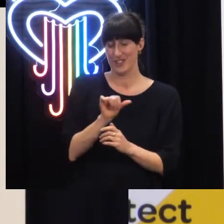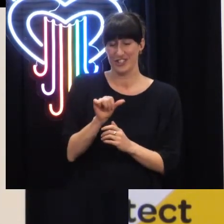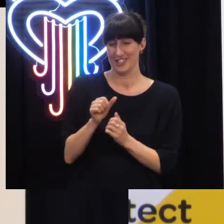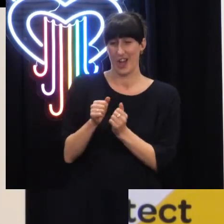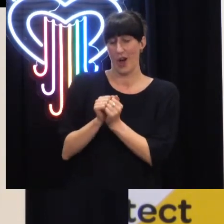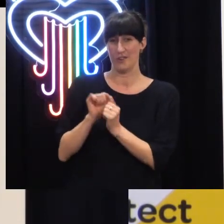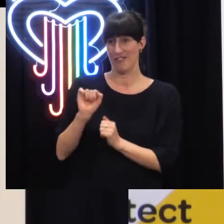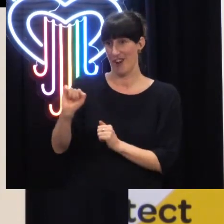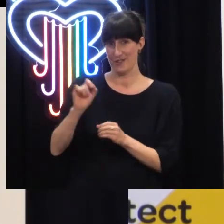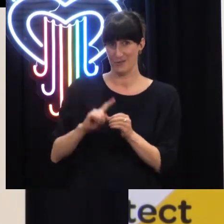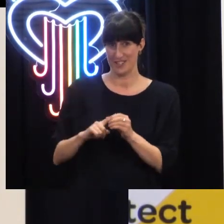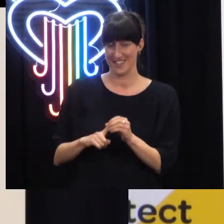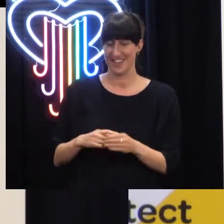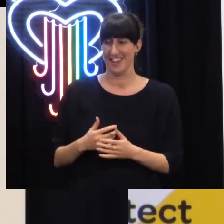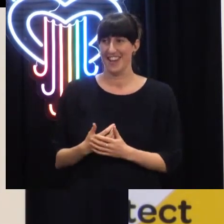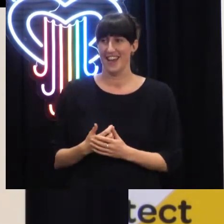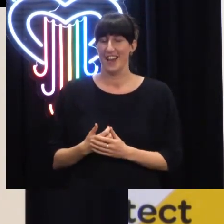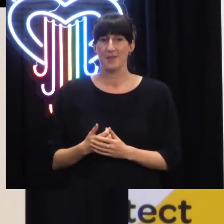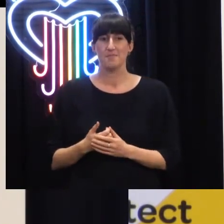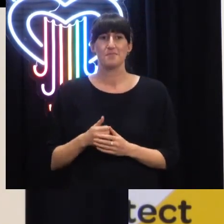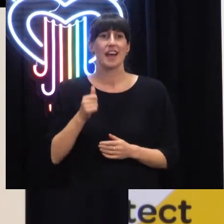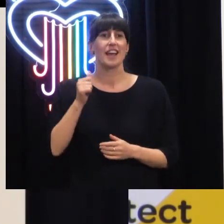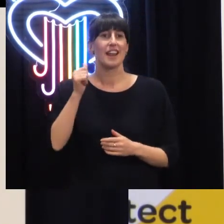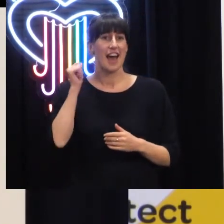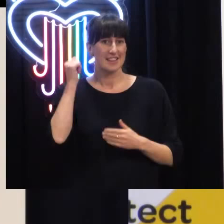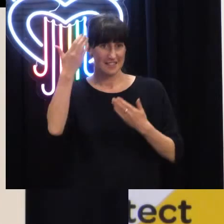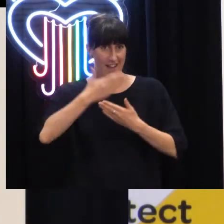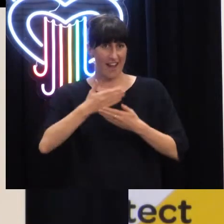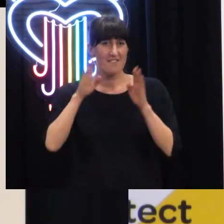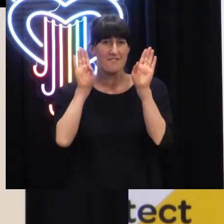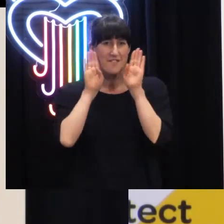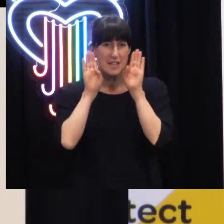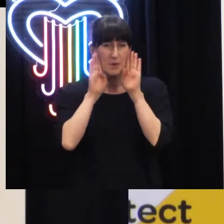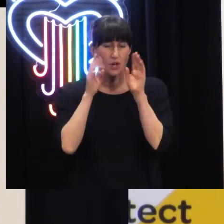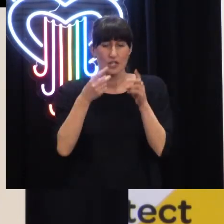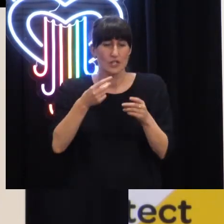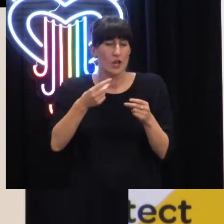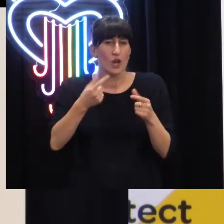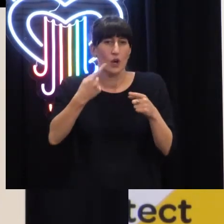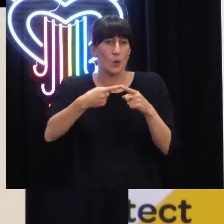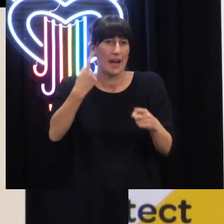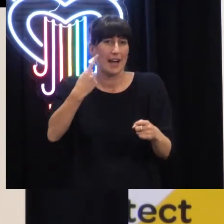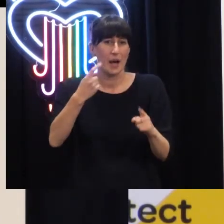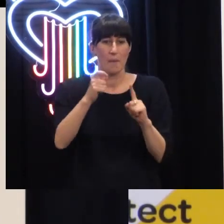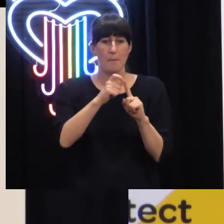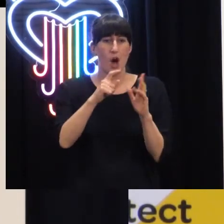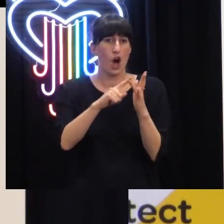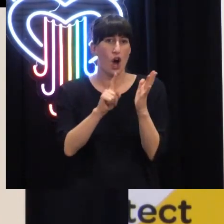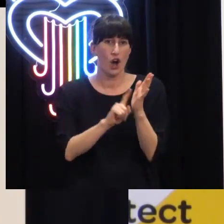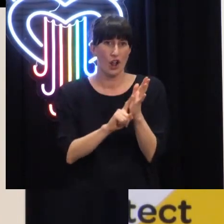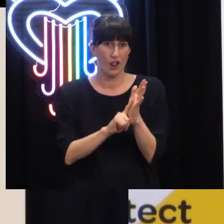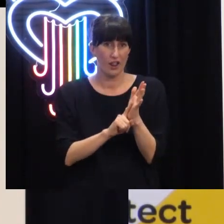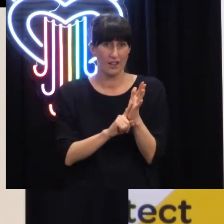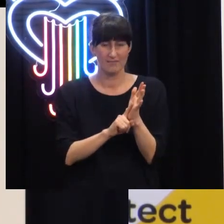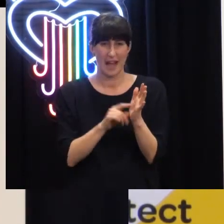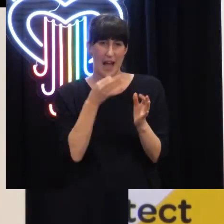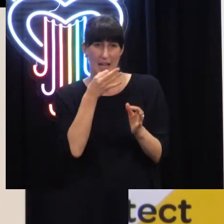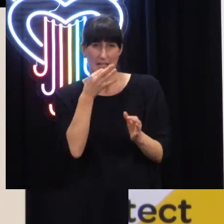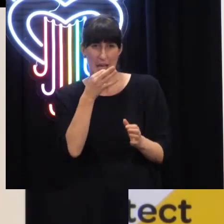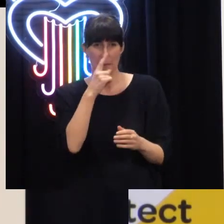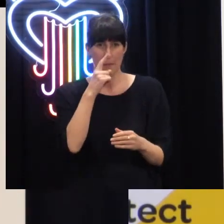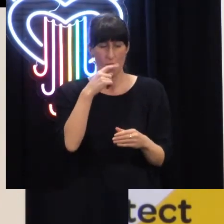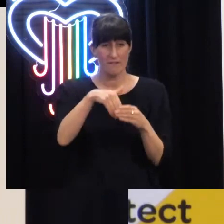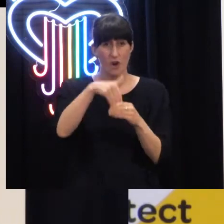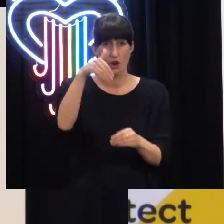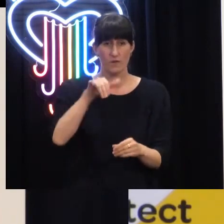last night a quick react poll on Facebook, so I wouldn't say that it was in any way